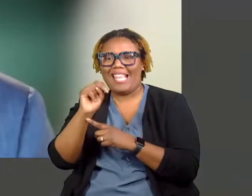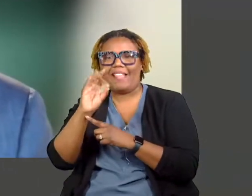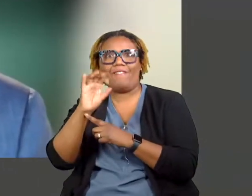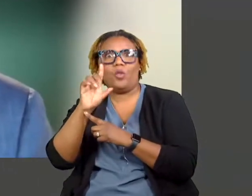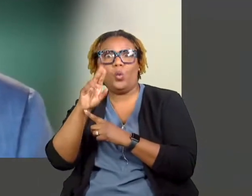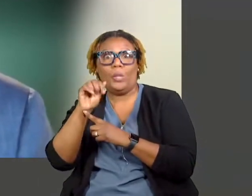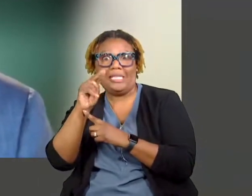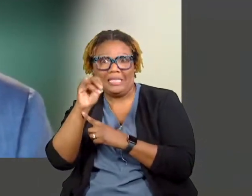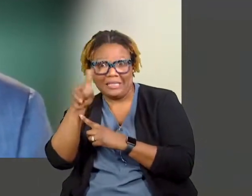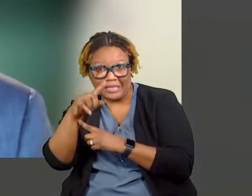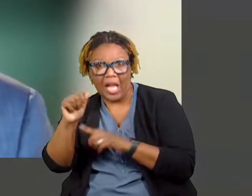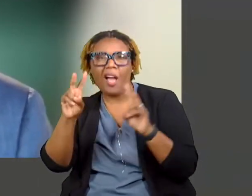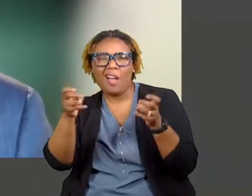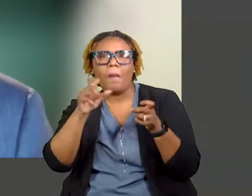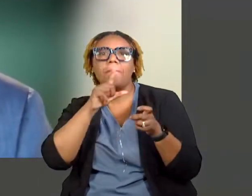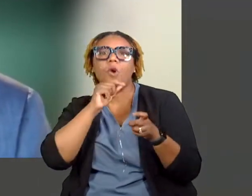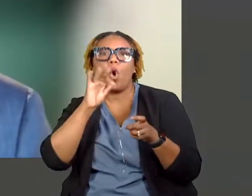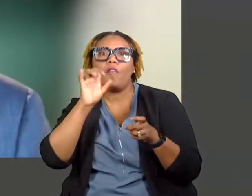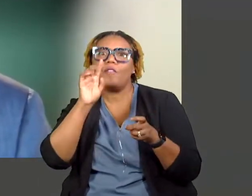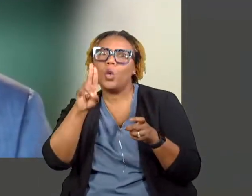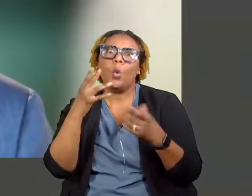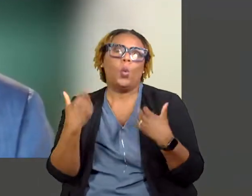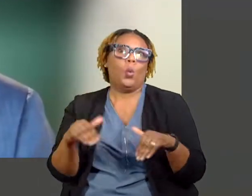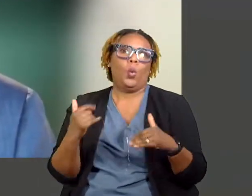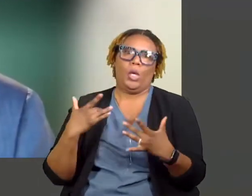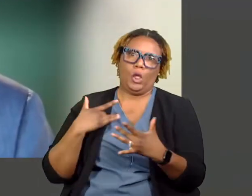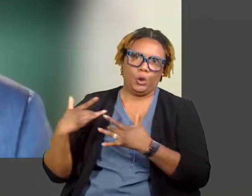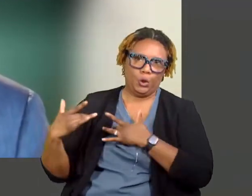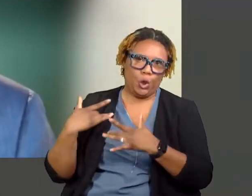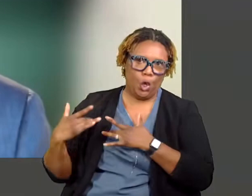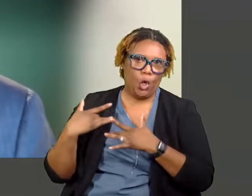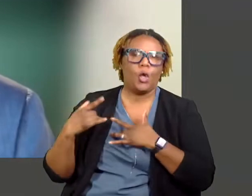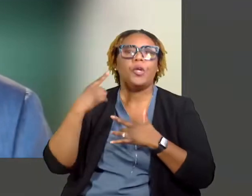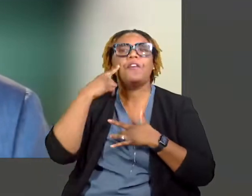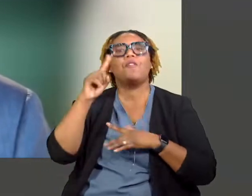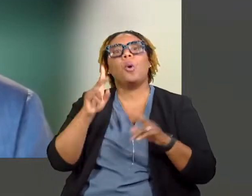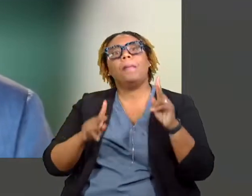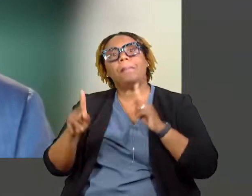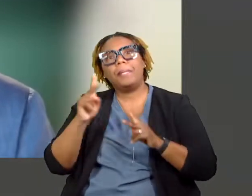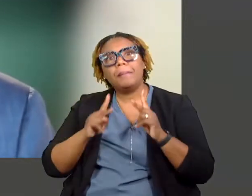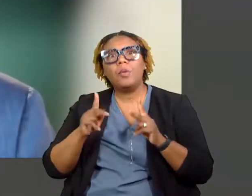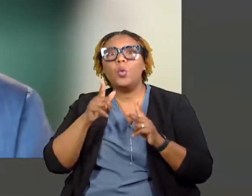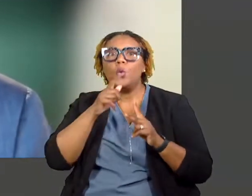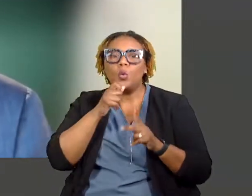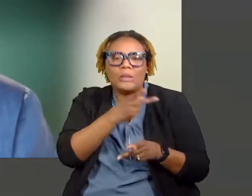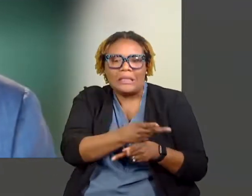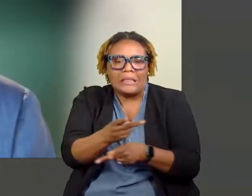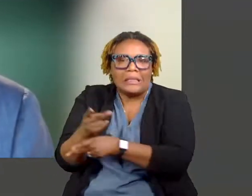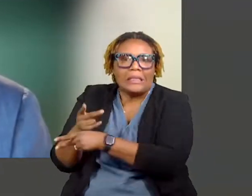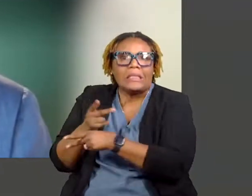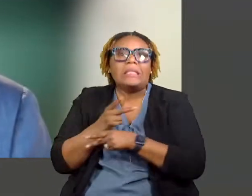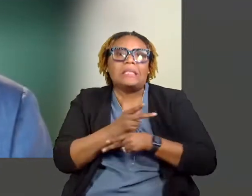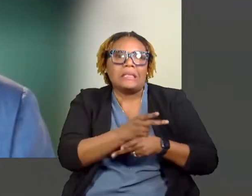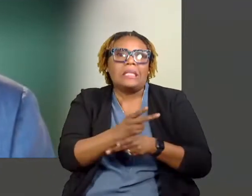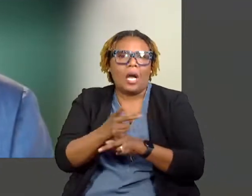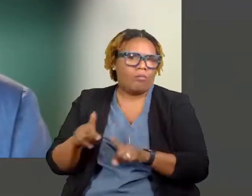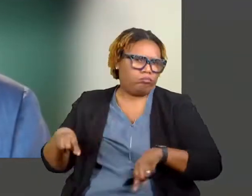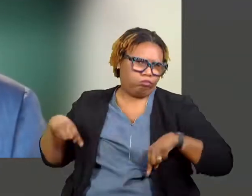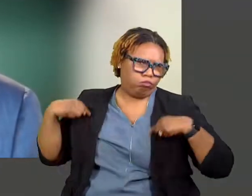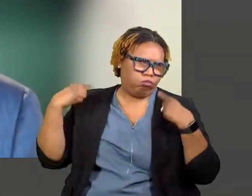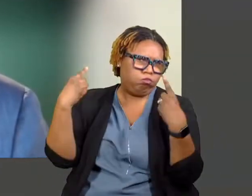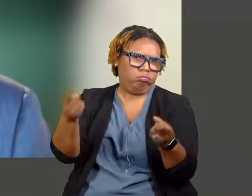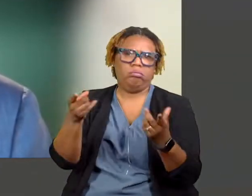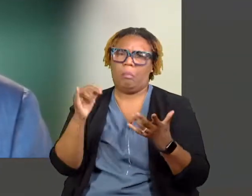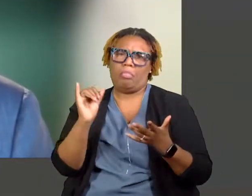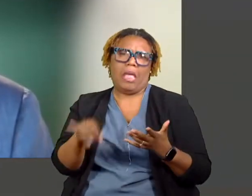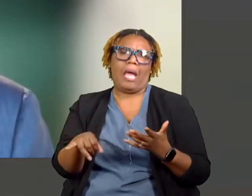who raise poultry, both recreationally and commercially, for decades. The current outbreak that we're working with